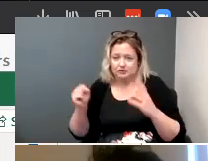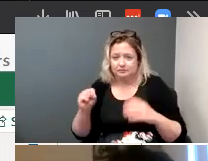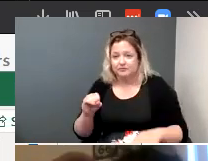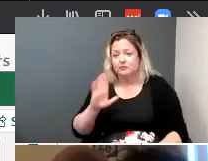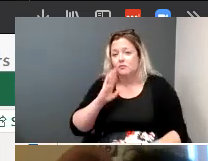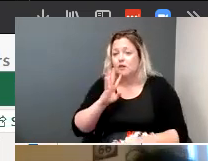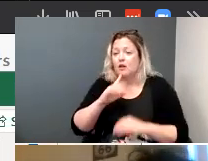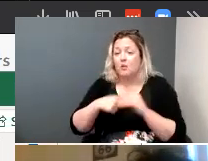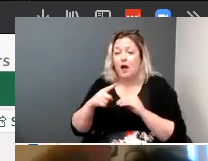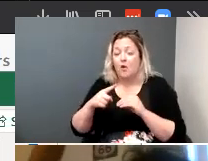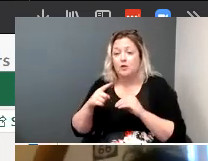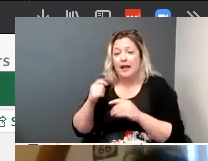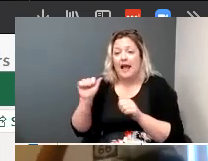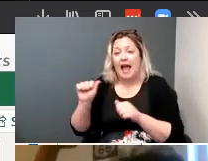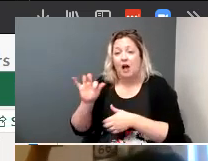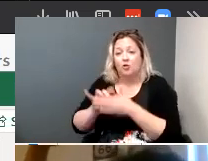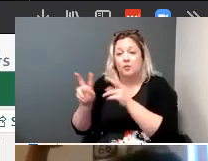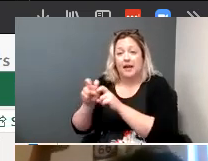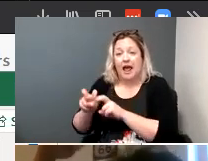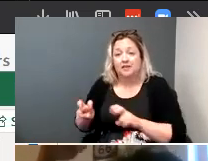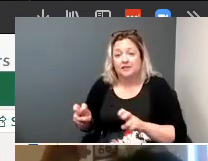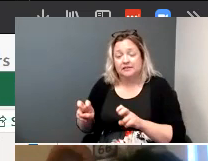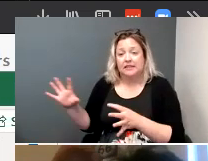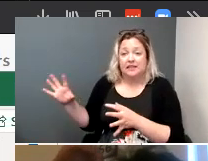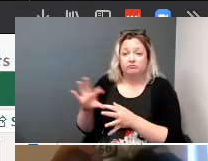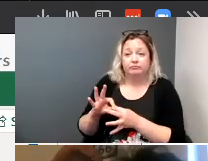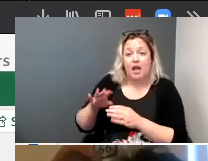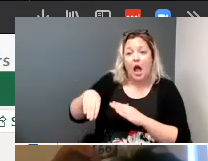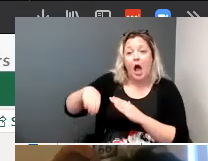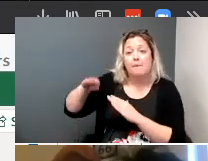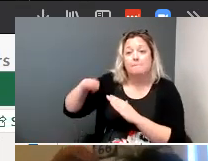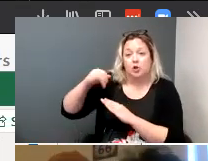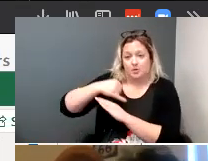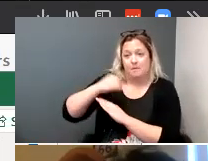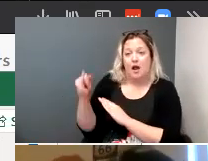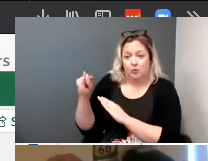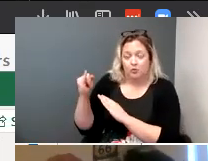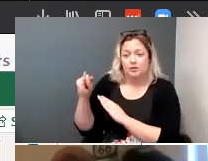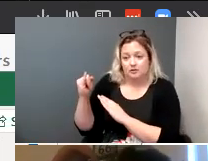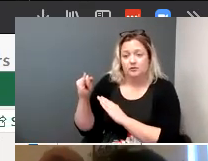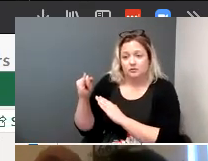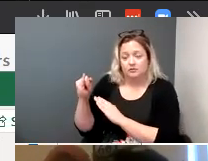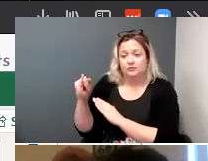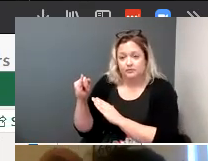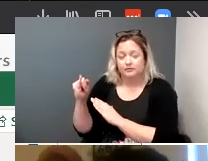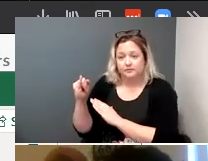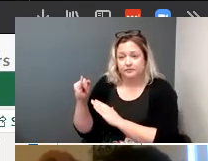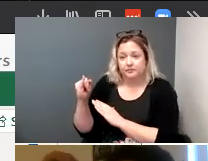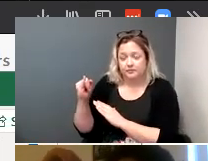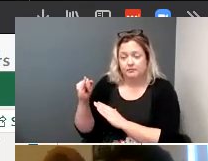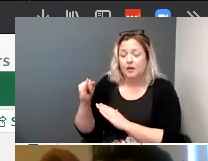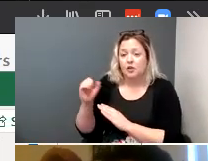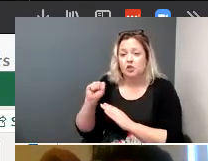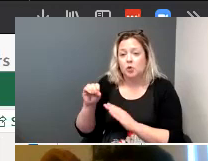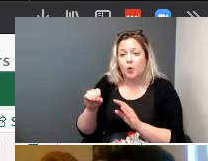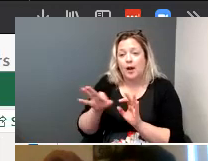in terms of upper bound. So that is an equation that your algorithm, so an equation that defines the time taken